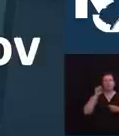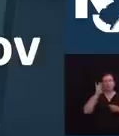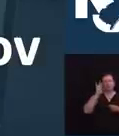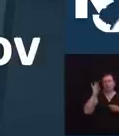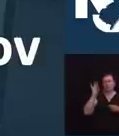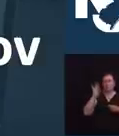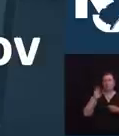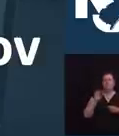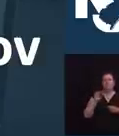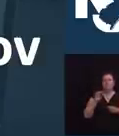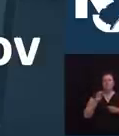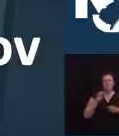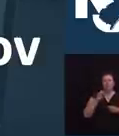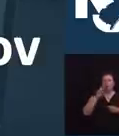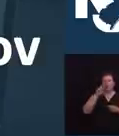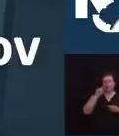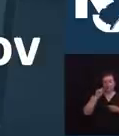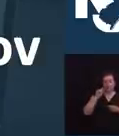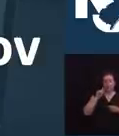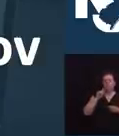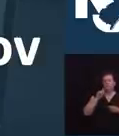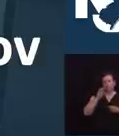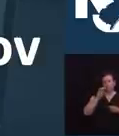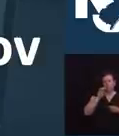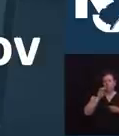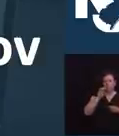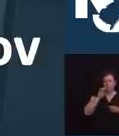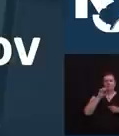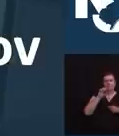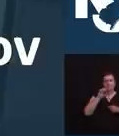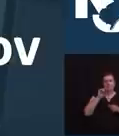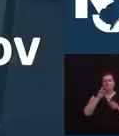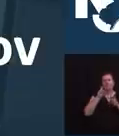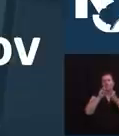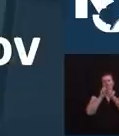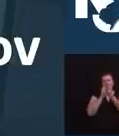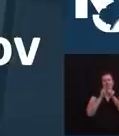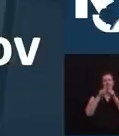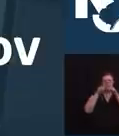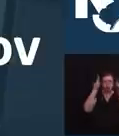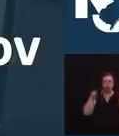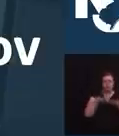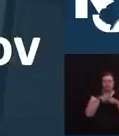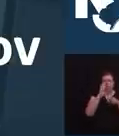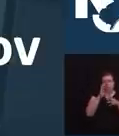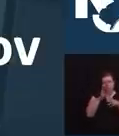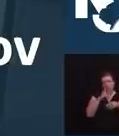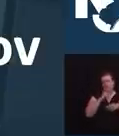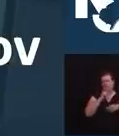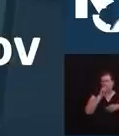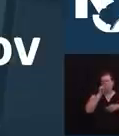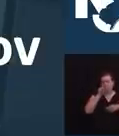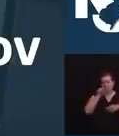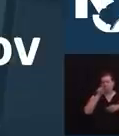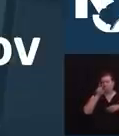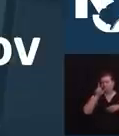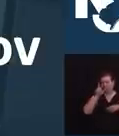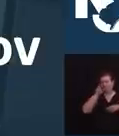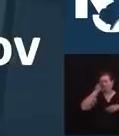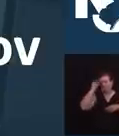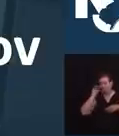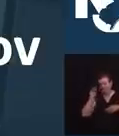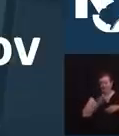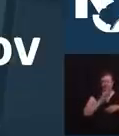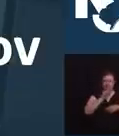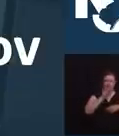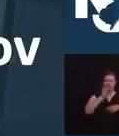1.3%. We should make sure we correct that for the dashboard. Looking to our hospitals and healthcare systems, as of last night,